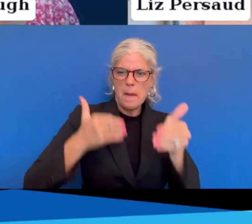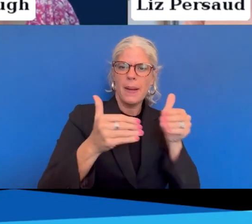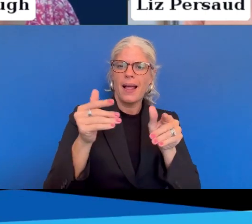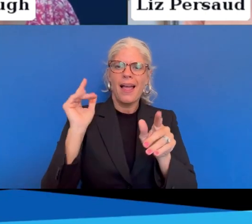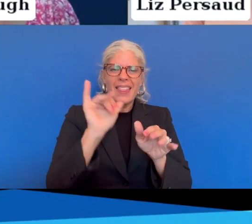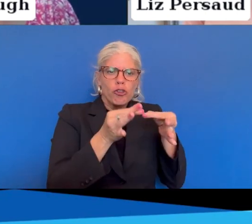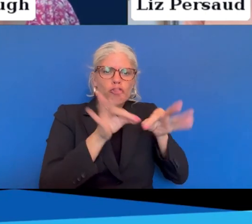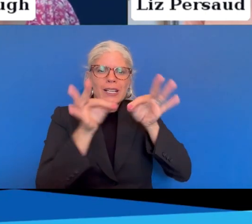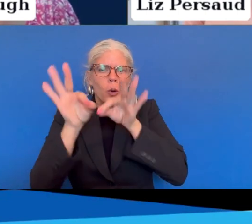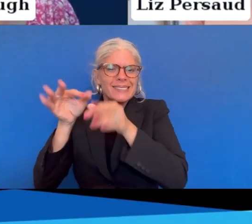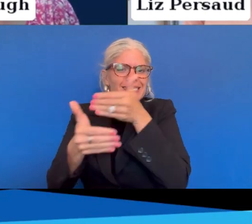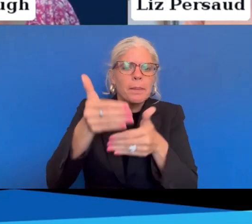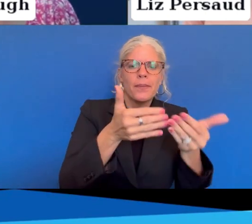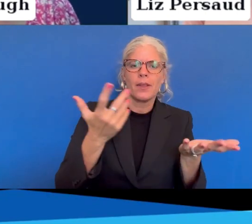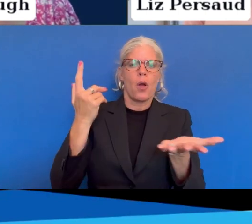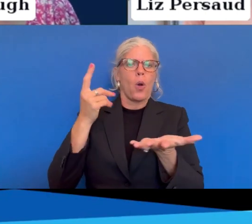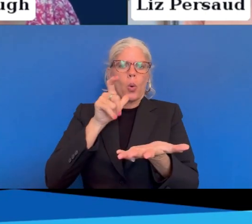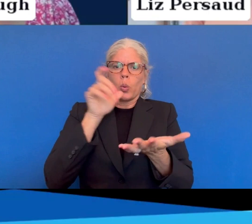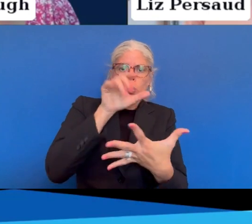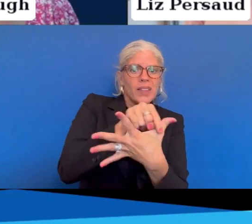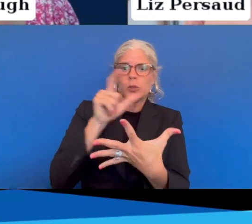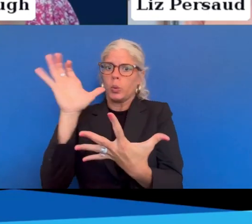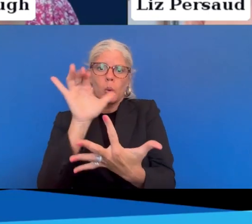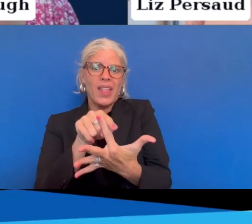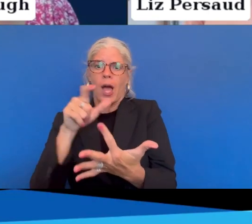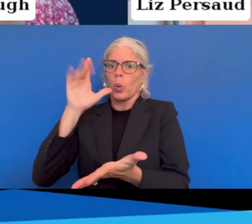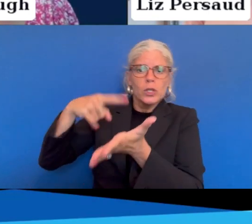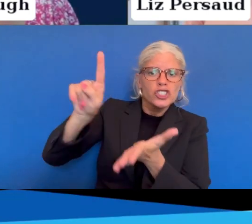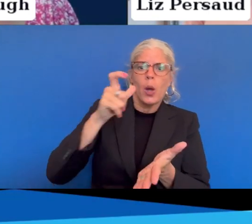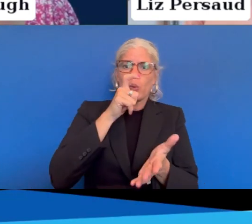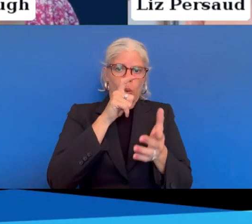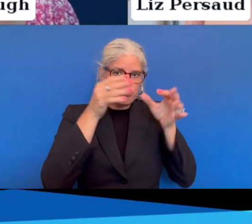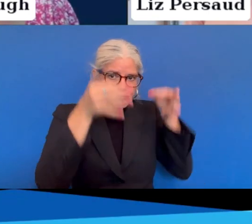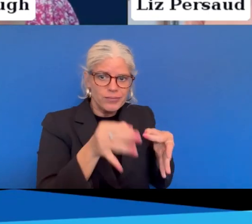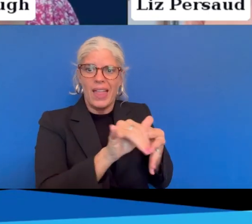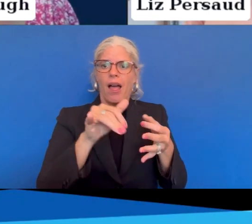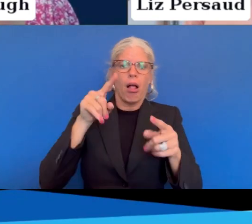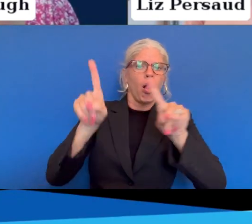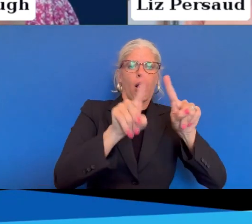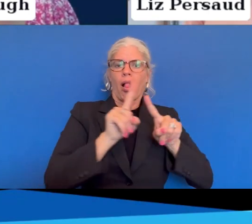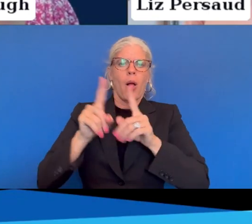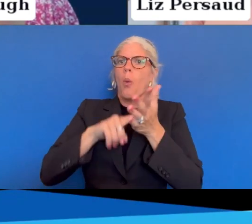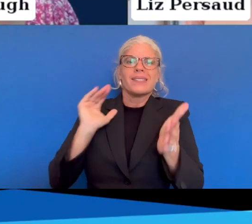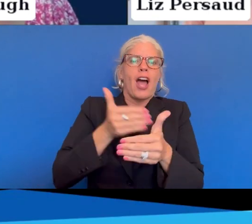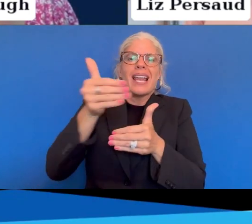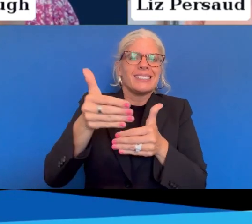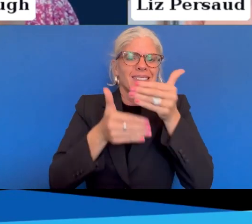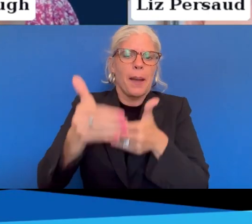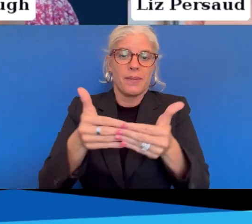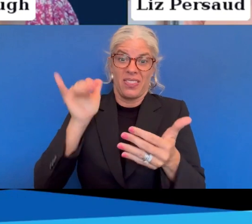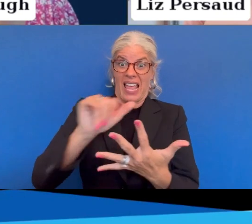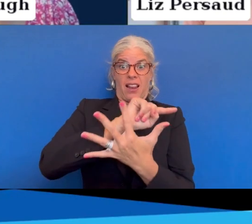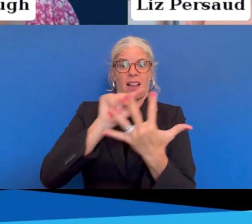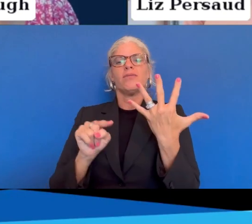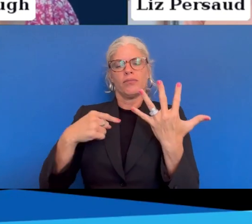through that last critical step, is who's doing what, and when are we next going to check in if it actualized or